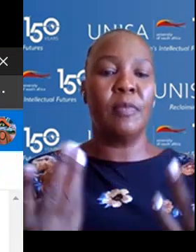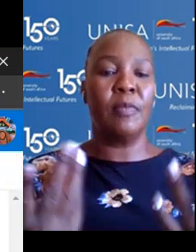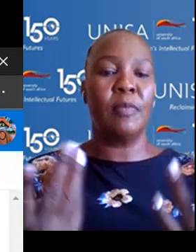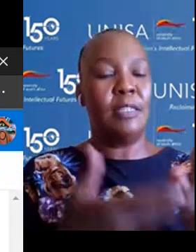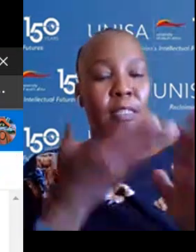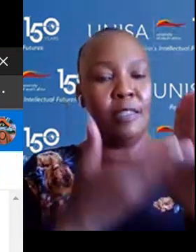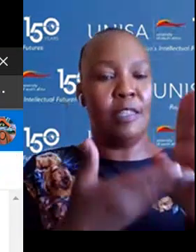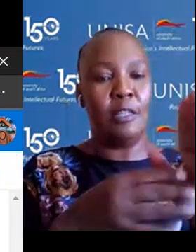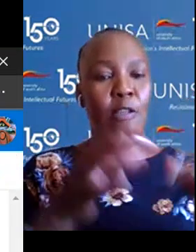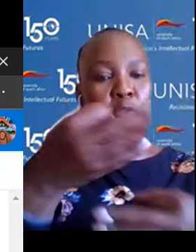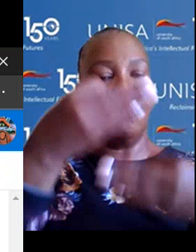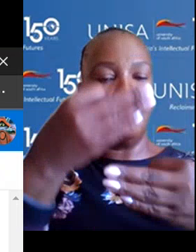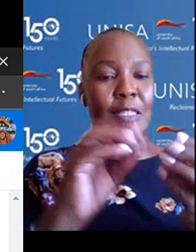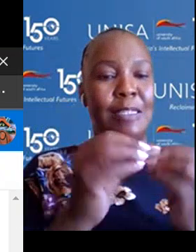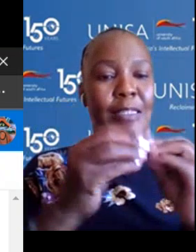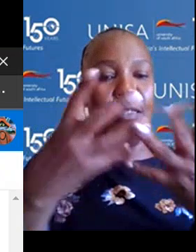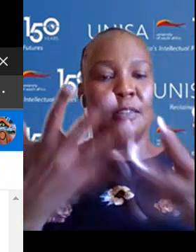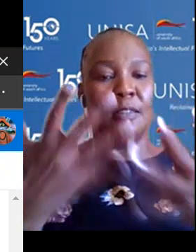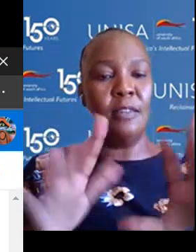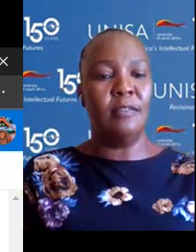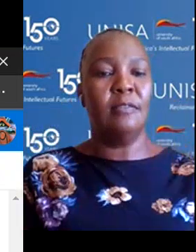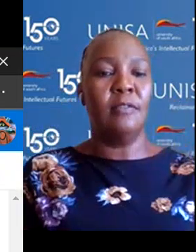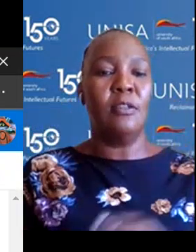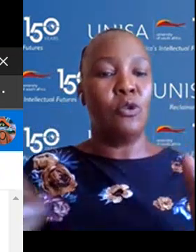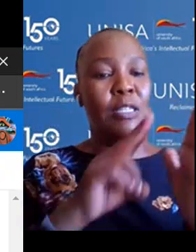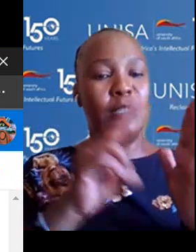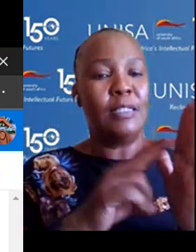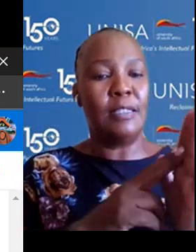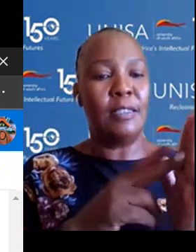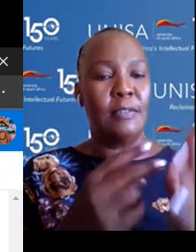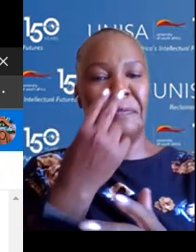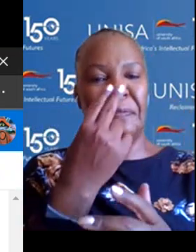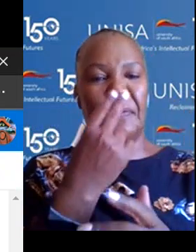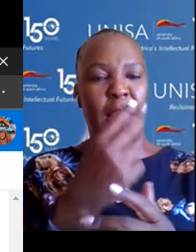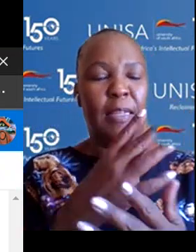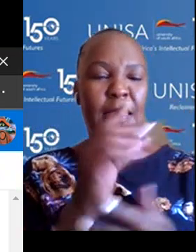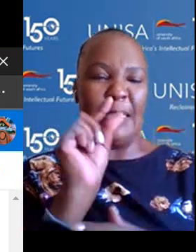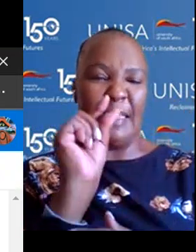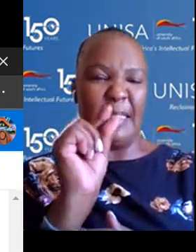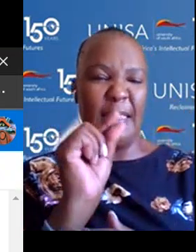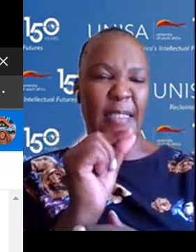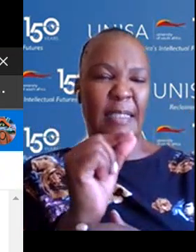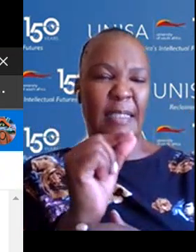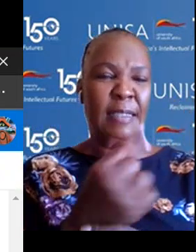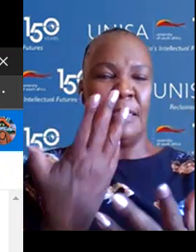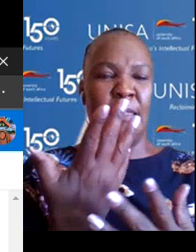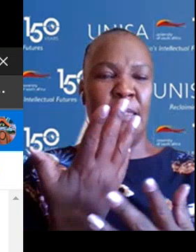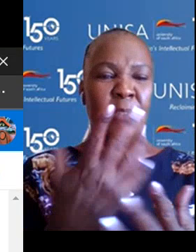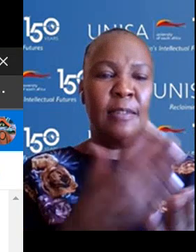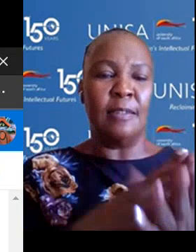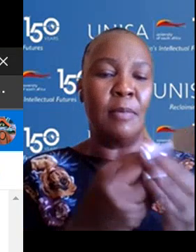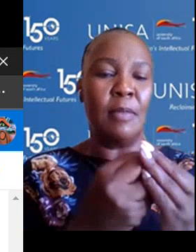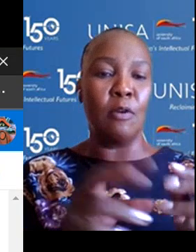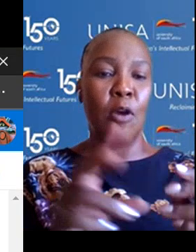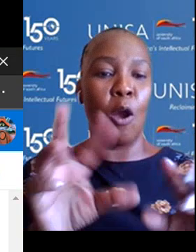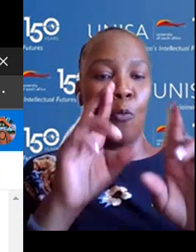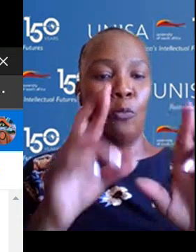now has been created. You'll notice that there's a funny little star sort of symbol here. I hope you guys can see